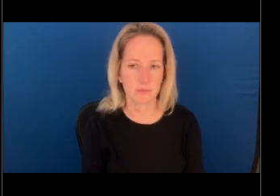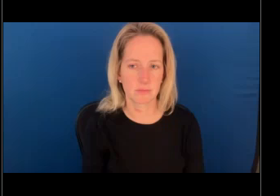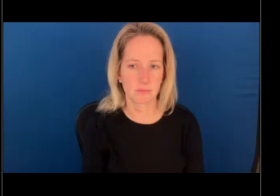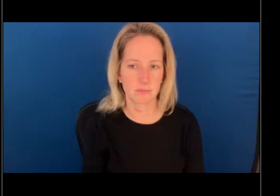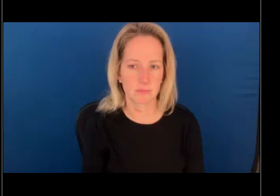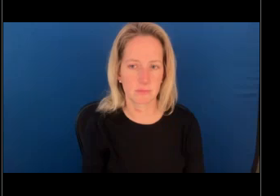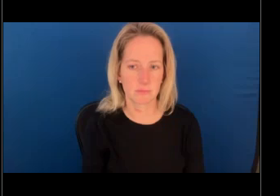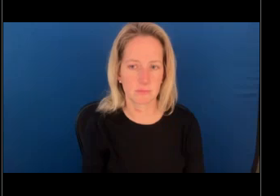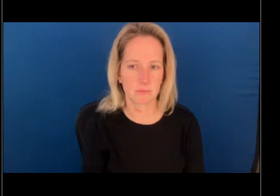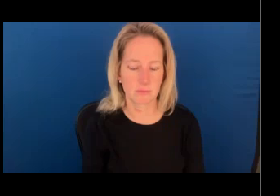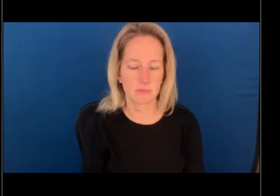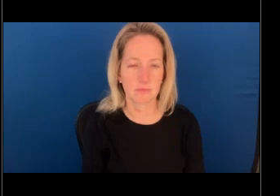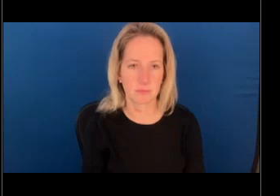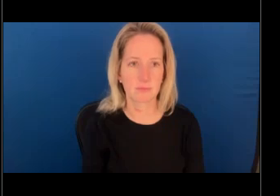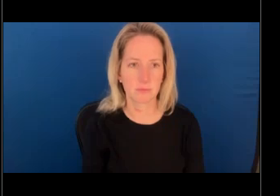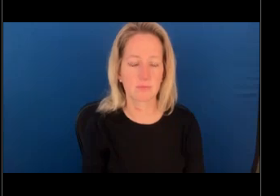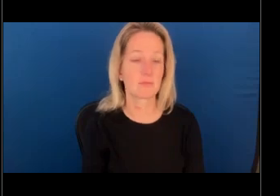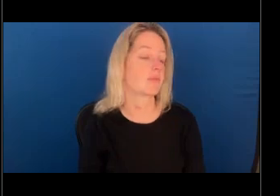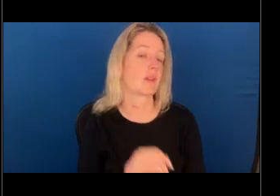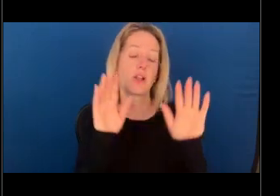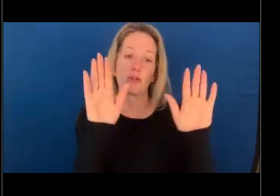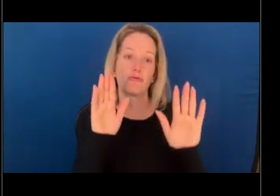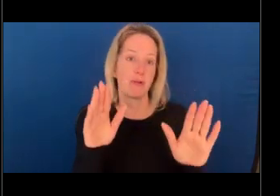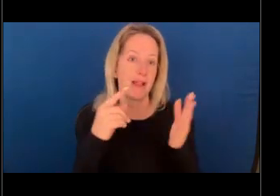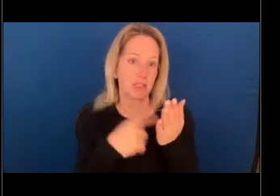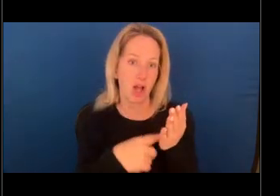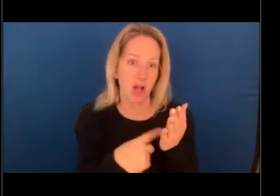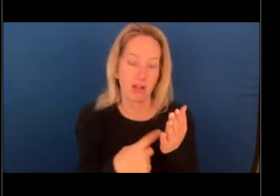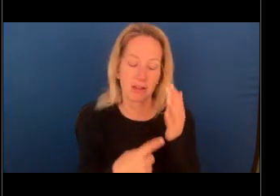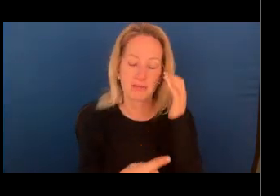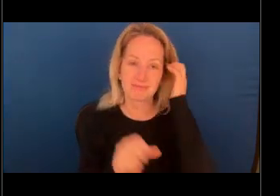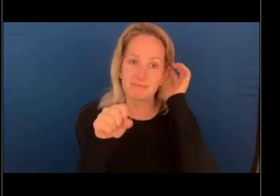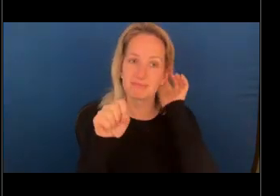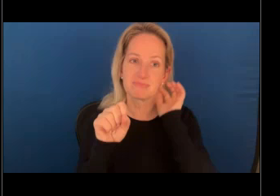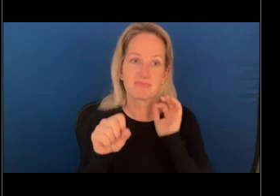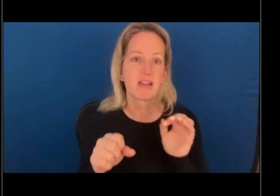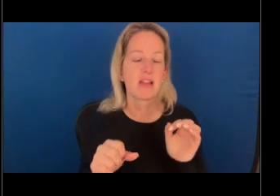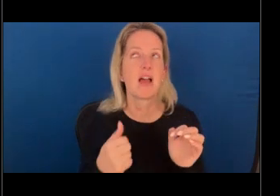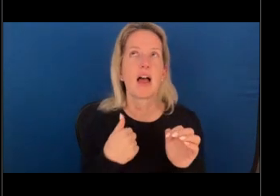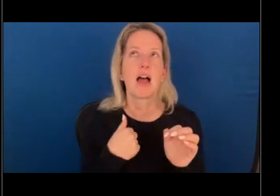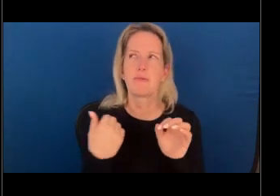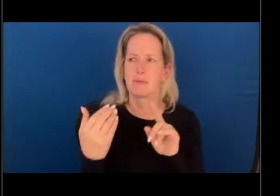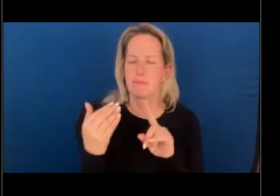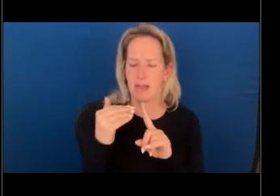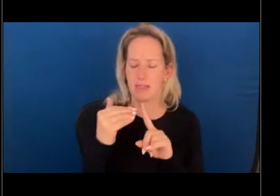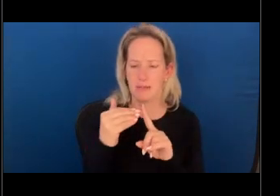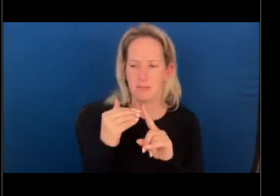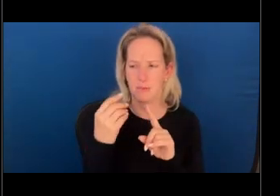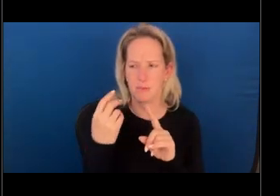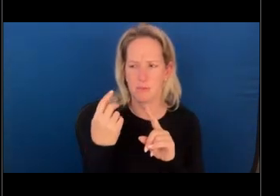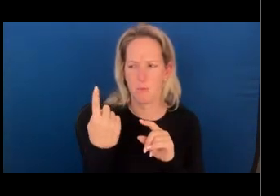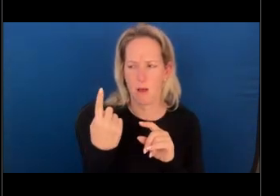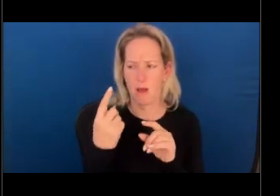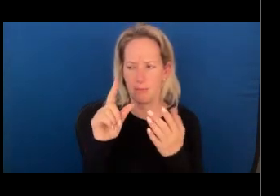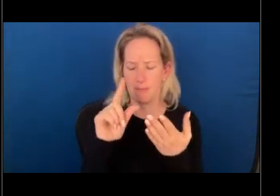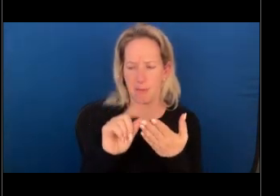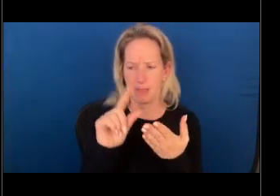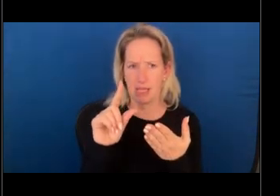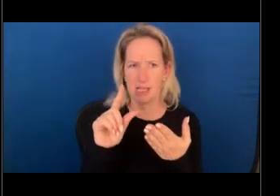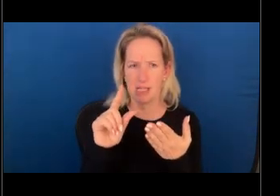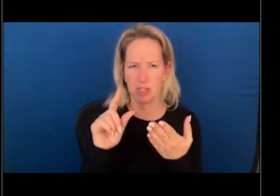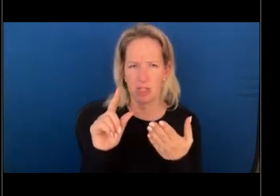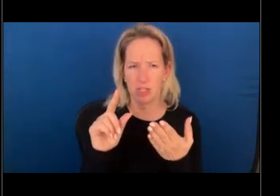Kirstin, really great talk. I'm reminded there was a publication that was put together that used to be able to